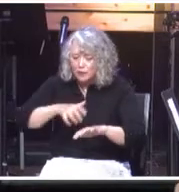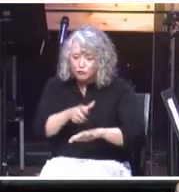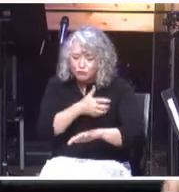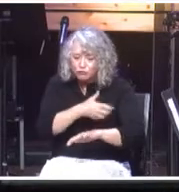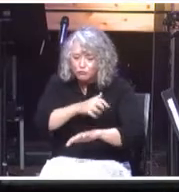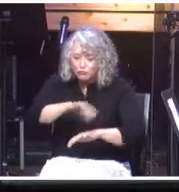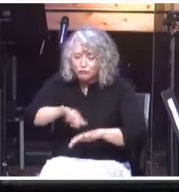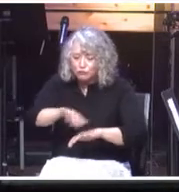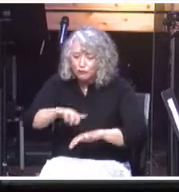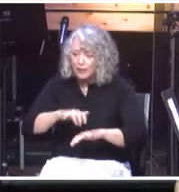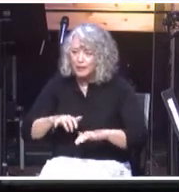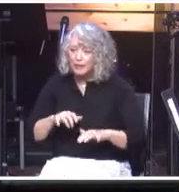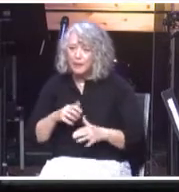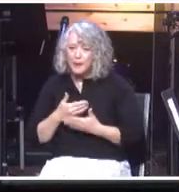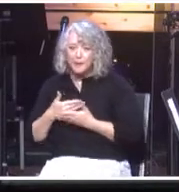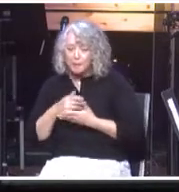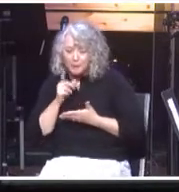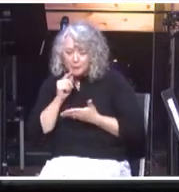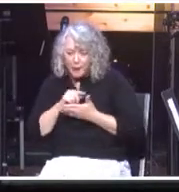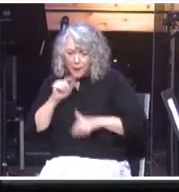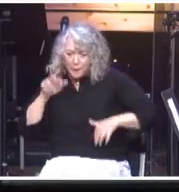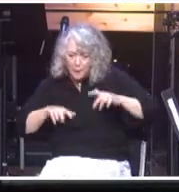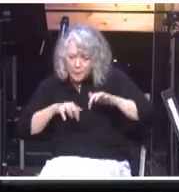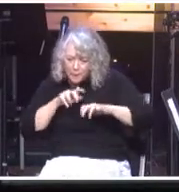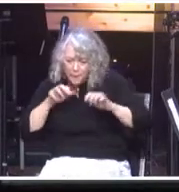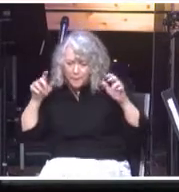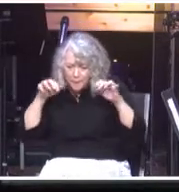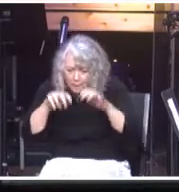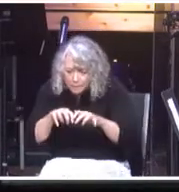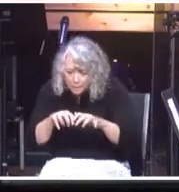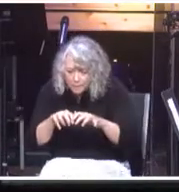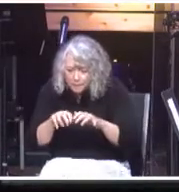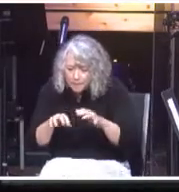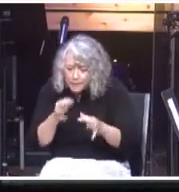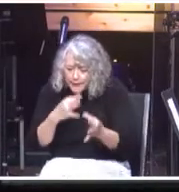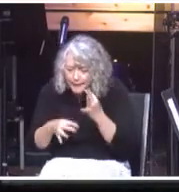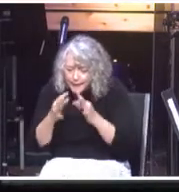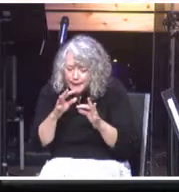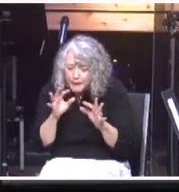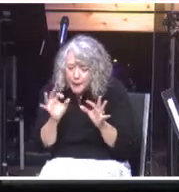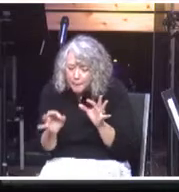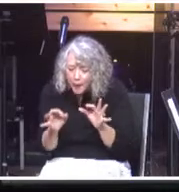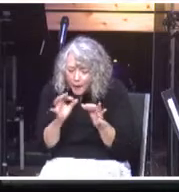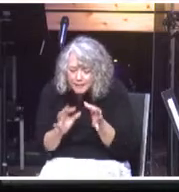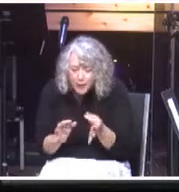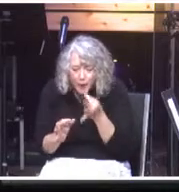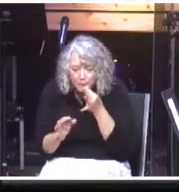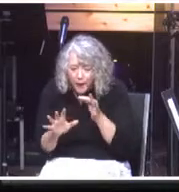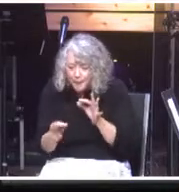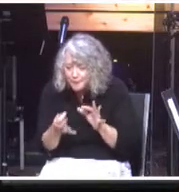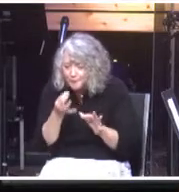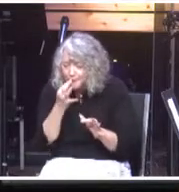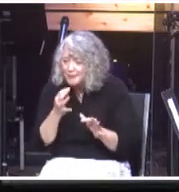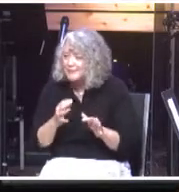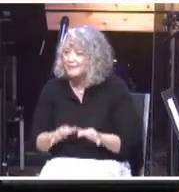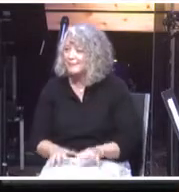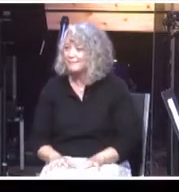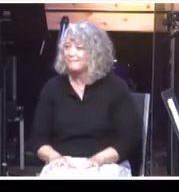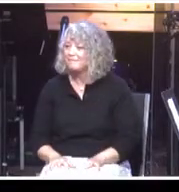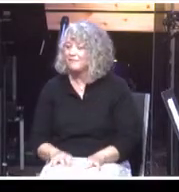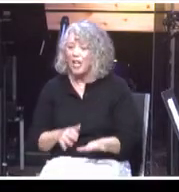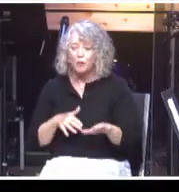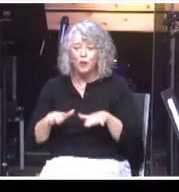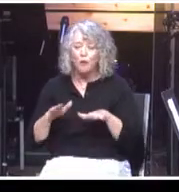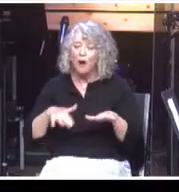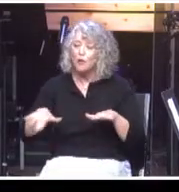her, and they're looking for tidbits of food. And as a group, this little band would wander around the barnyard,